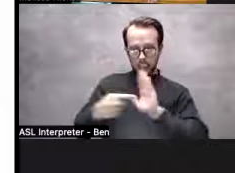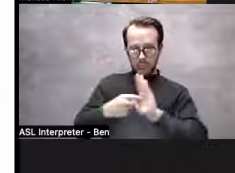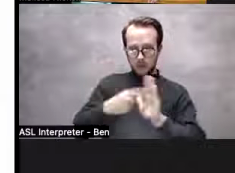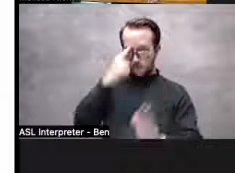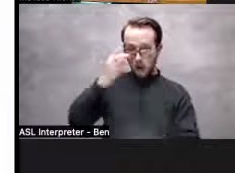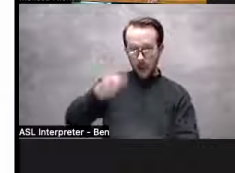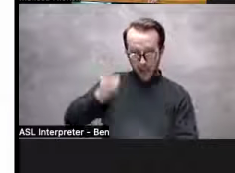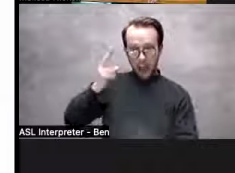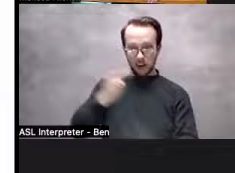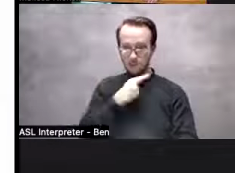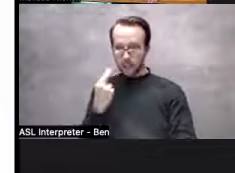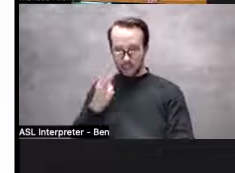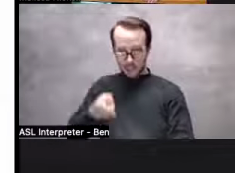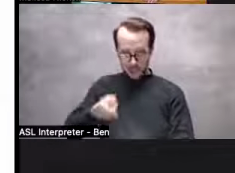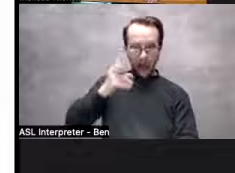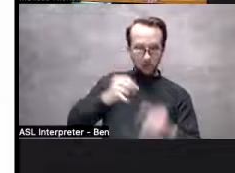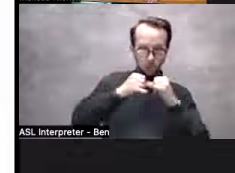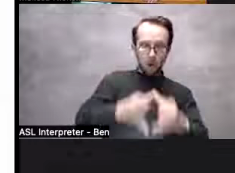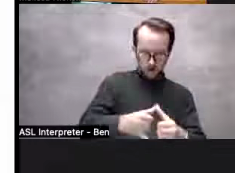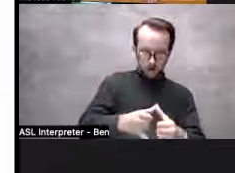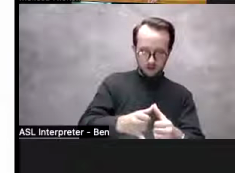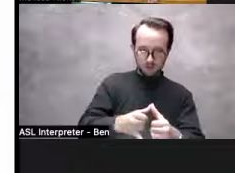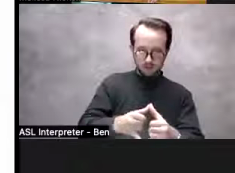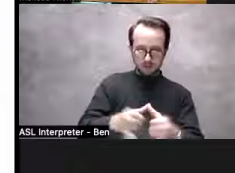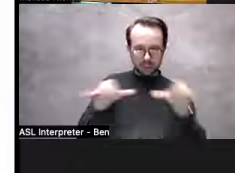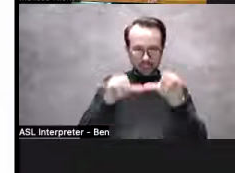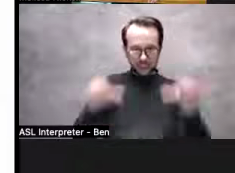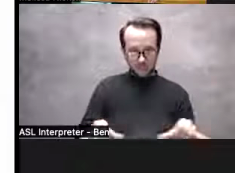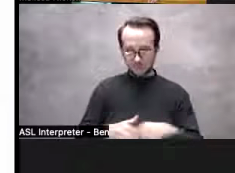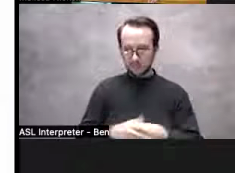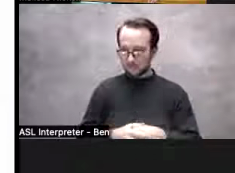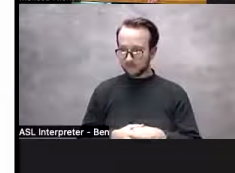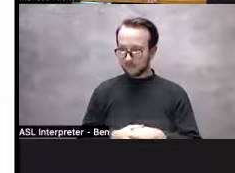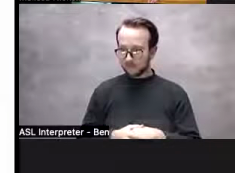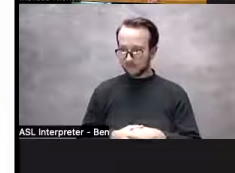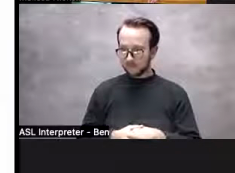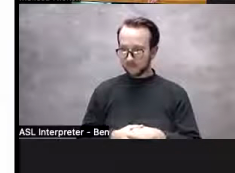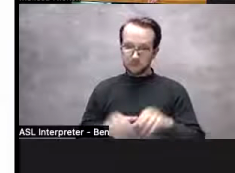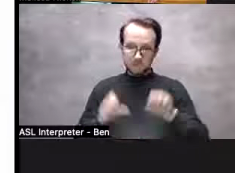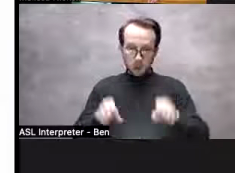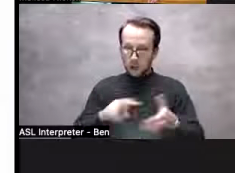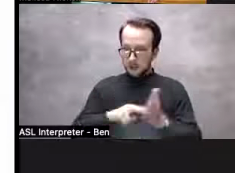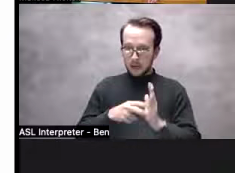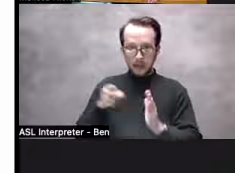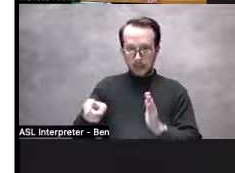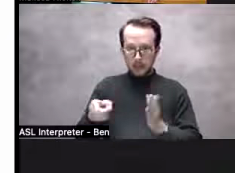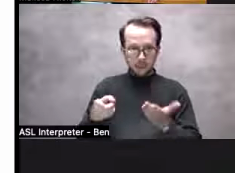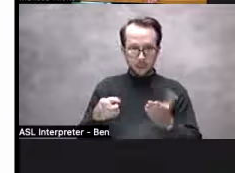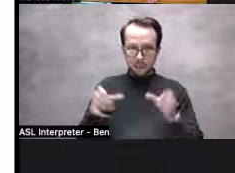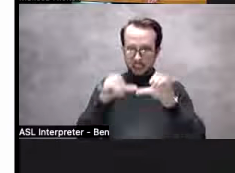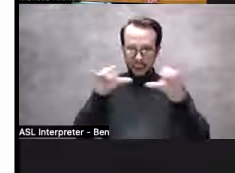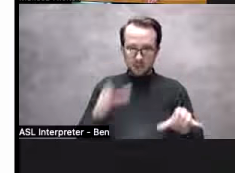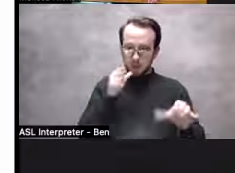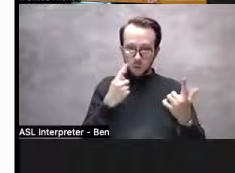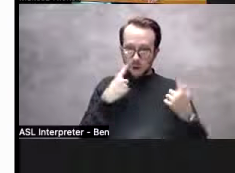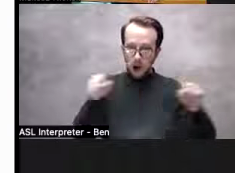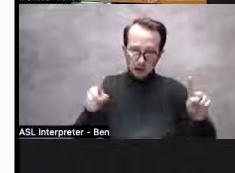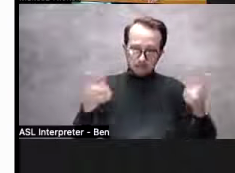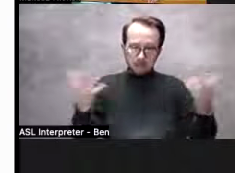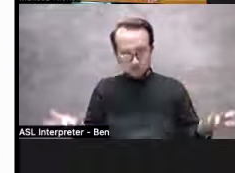high reward type of R21 mechanism. It could be that this in vitro liver on a chip doesn't work really well, but